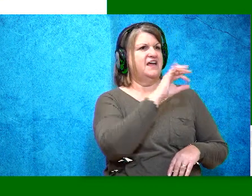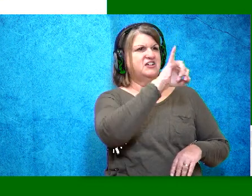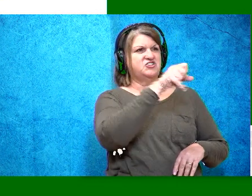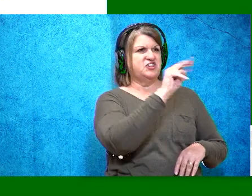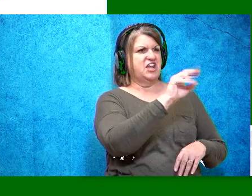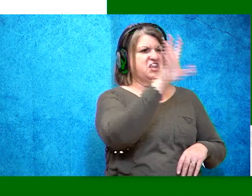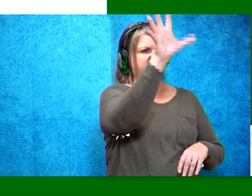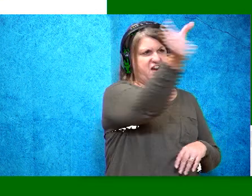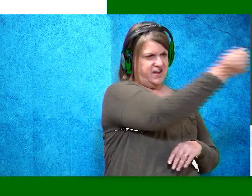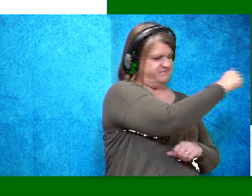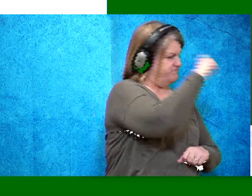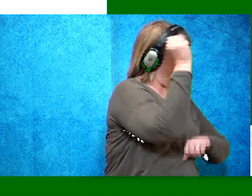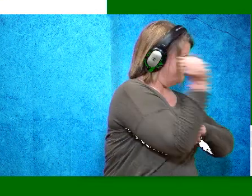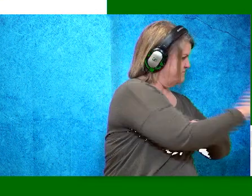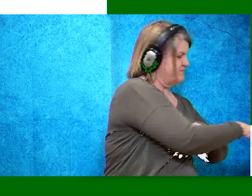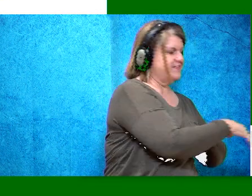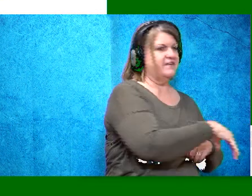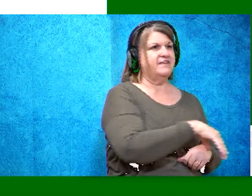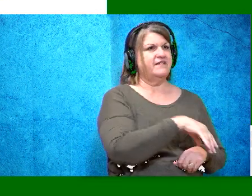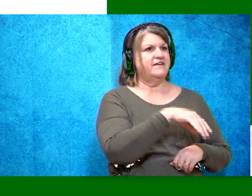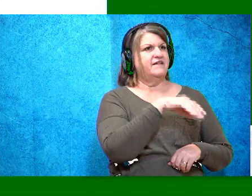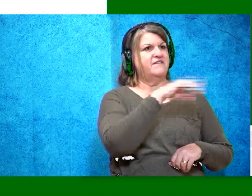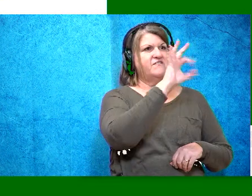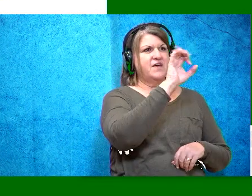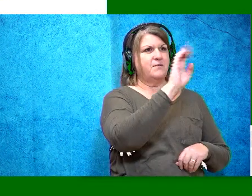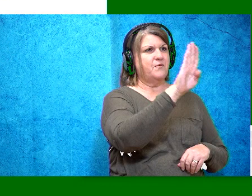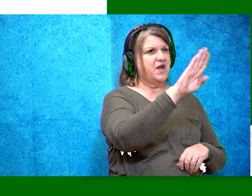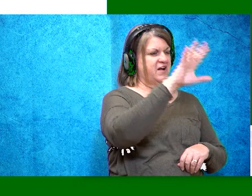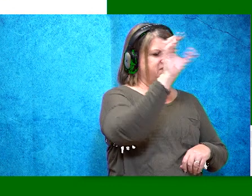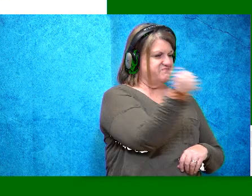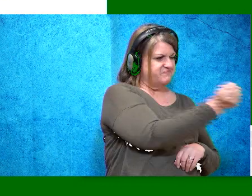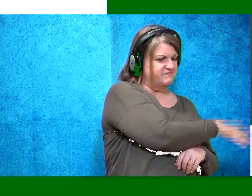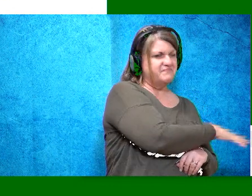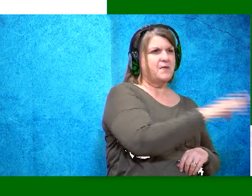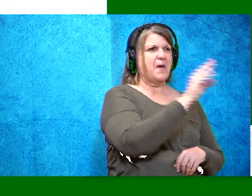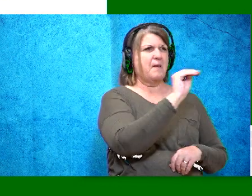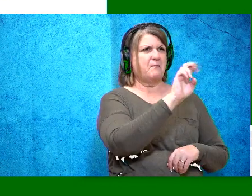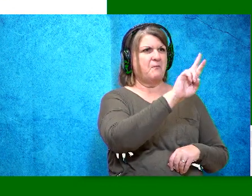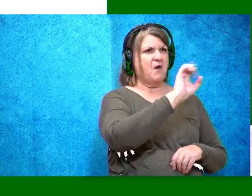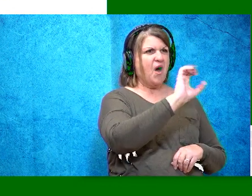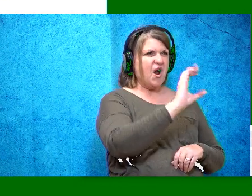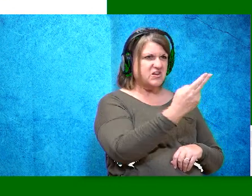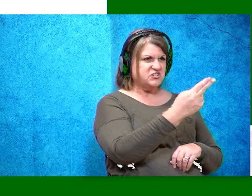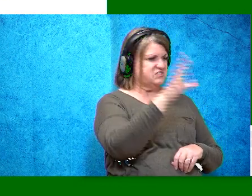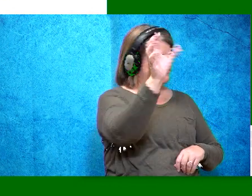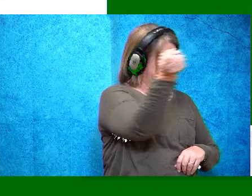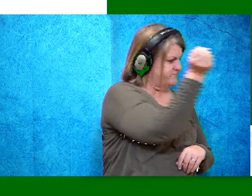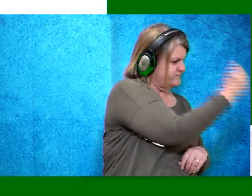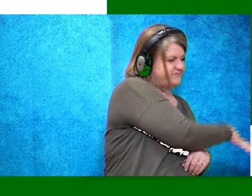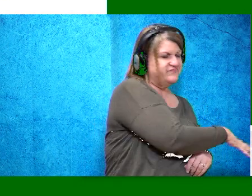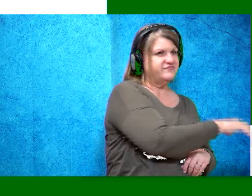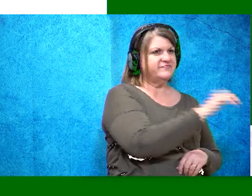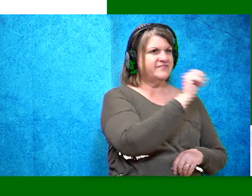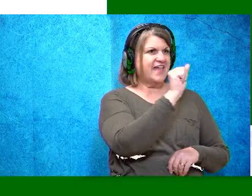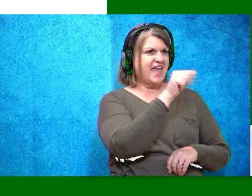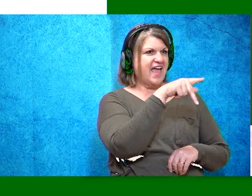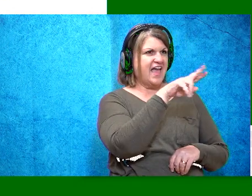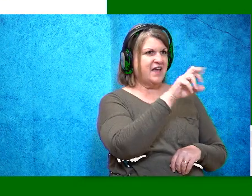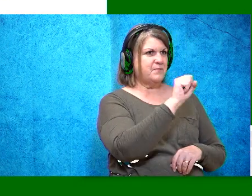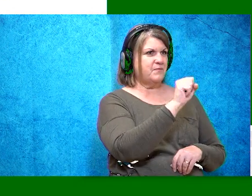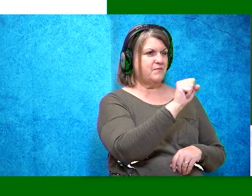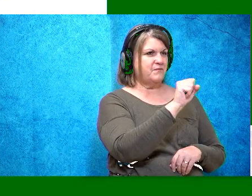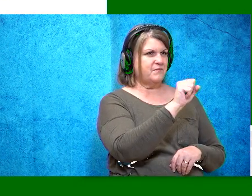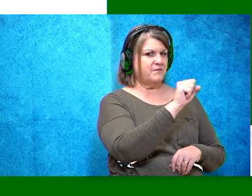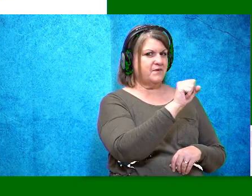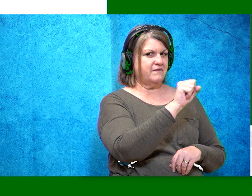March page. He came to the April page. Frog tore off the April page too. Then Frog ran back to